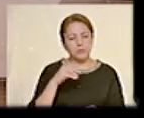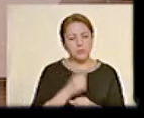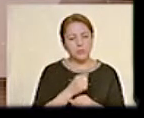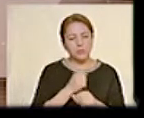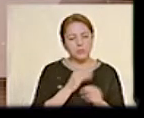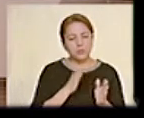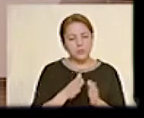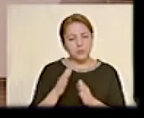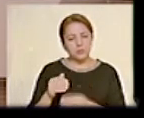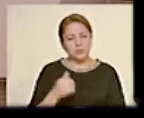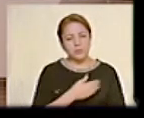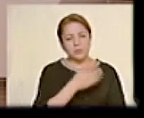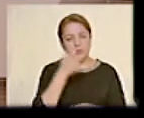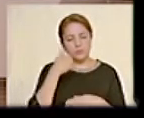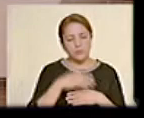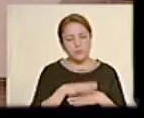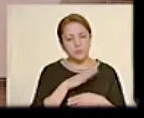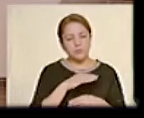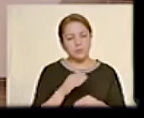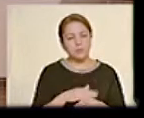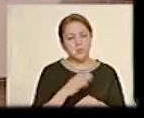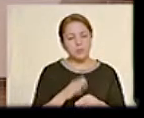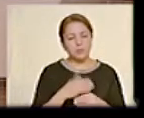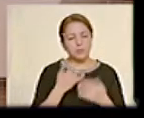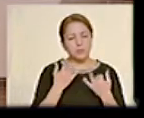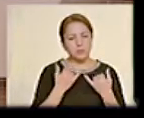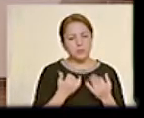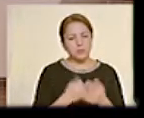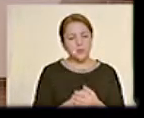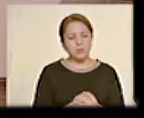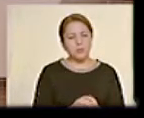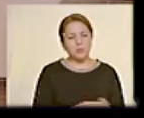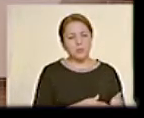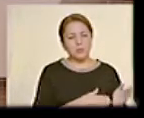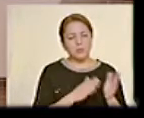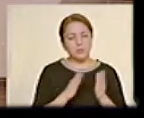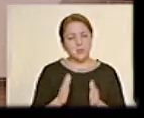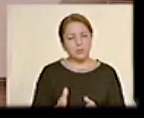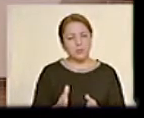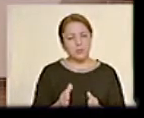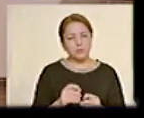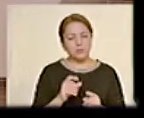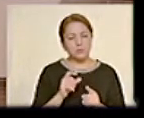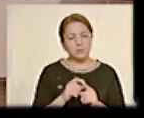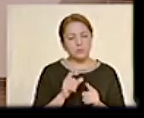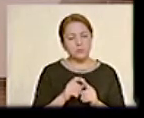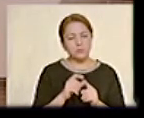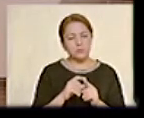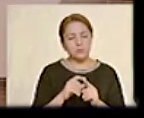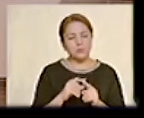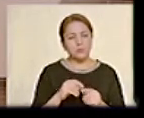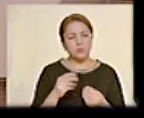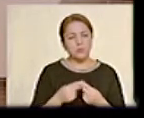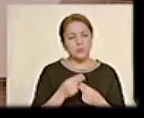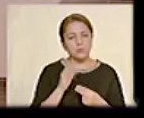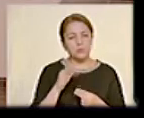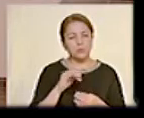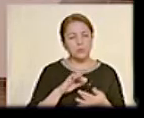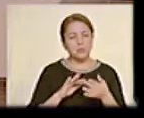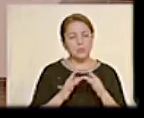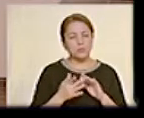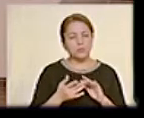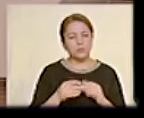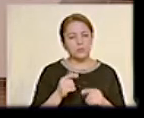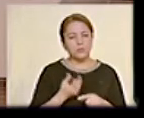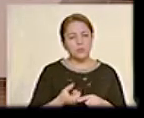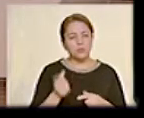bo'ldimi? Barakalla aziz o'quvchilar, mana endi keling, keyingi tushunchalarga to'xtalib o'taylik. Internet juda